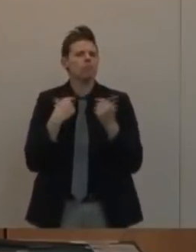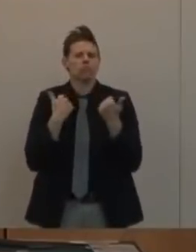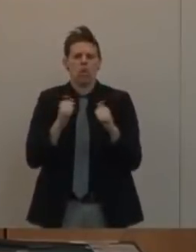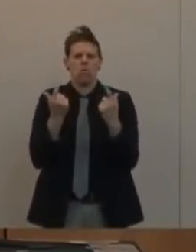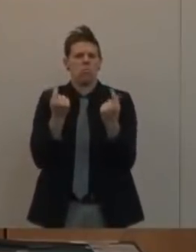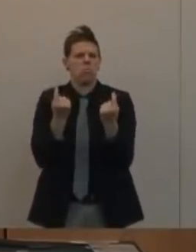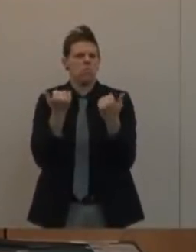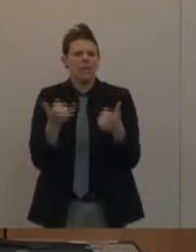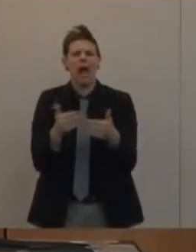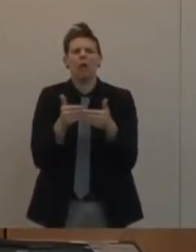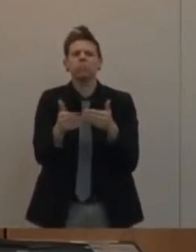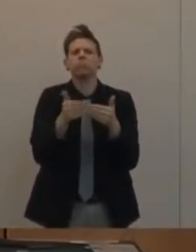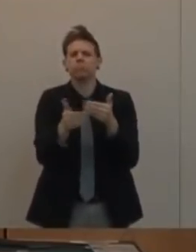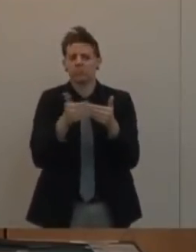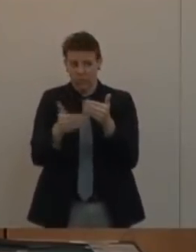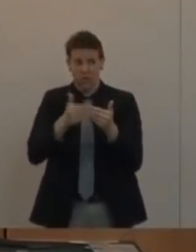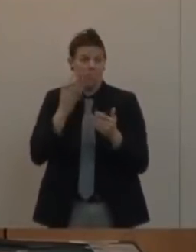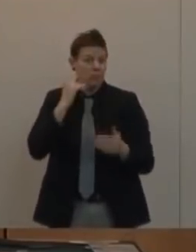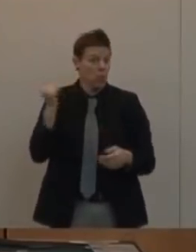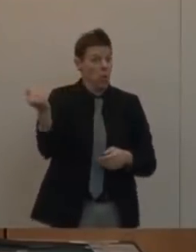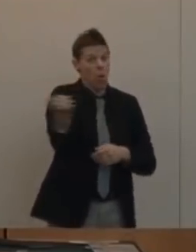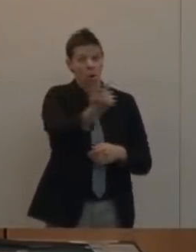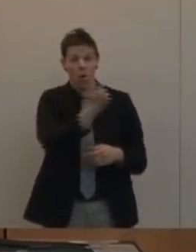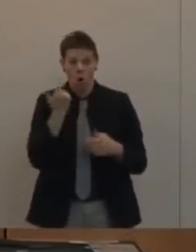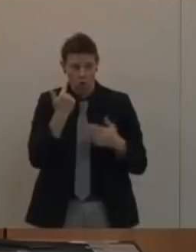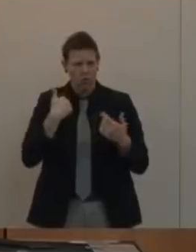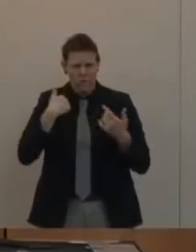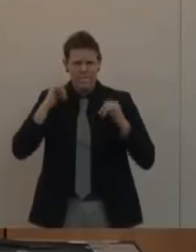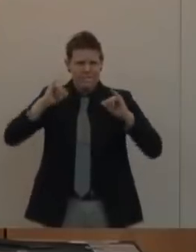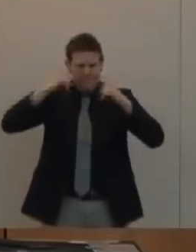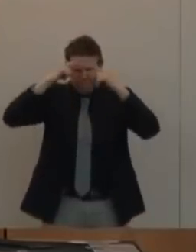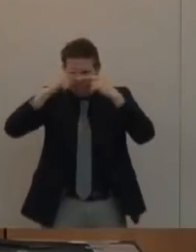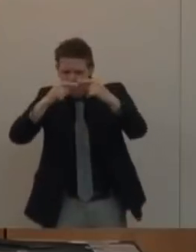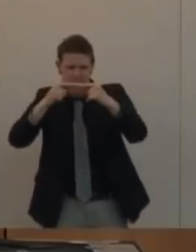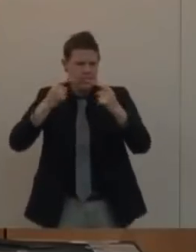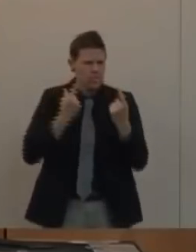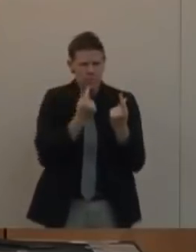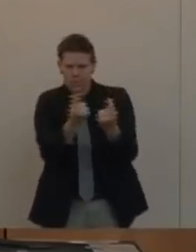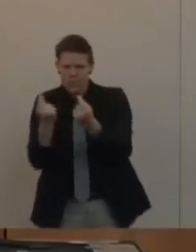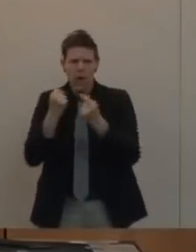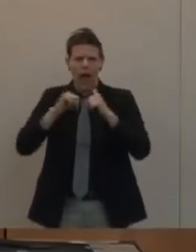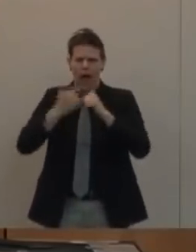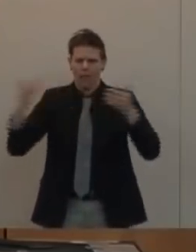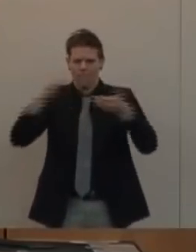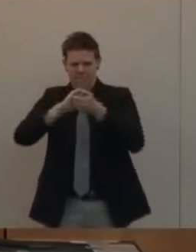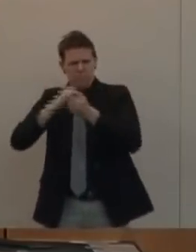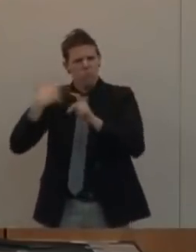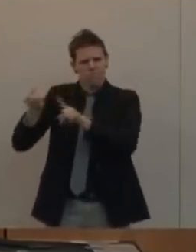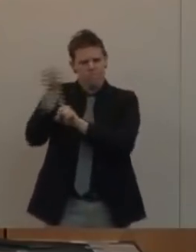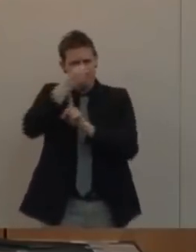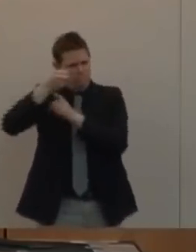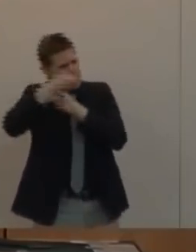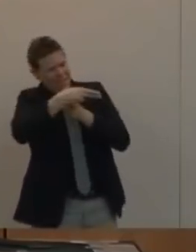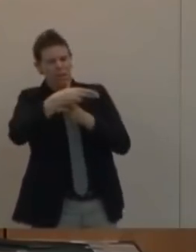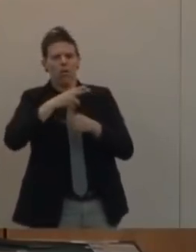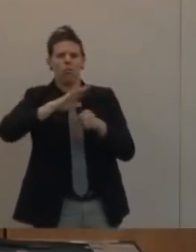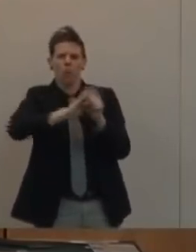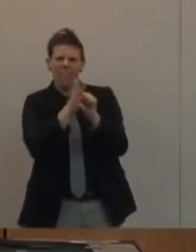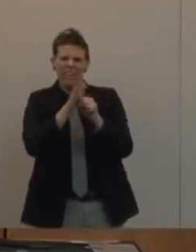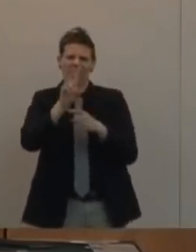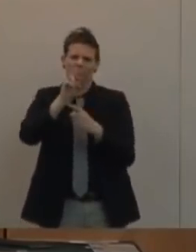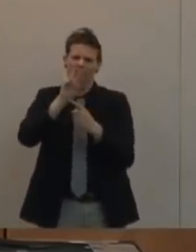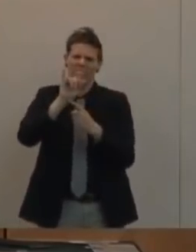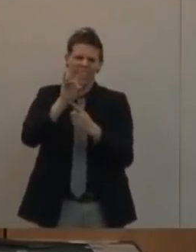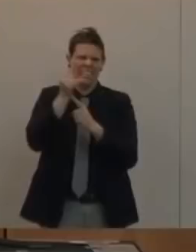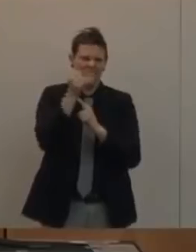we all embrace that we have to do this together to beat back COVID-19. Then we're going to talk about where we're going, and